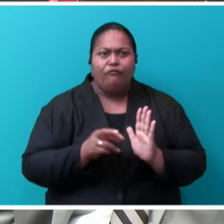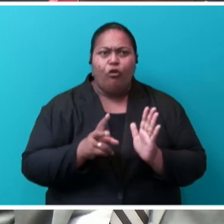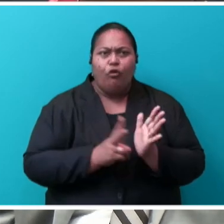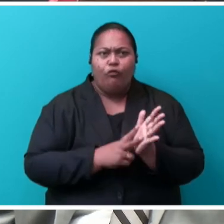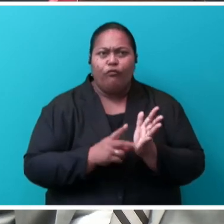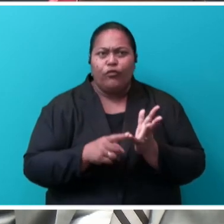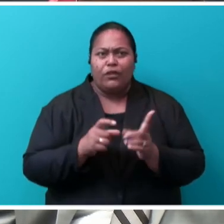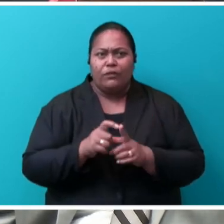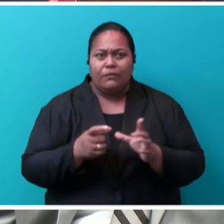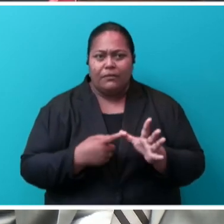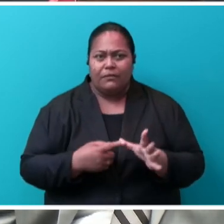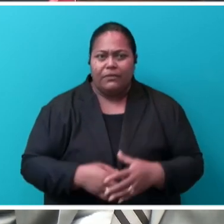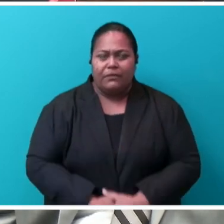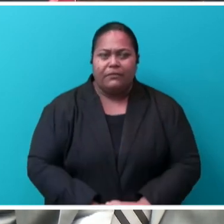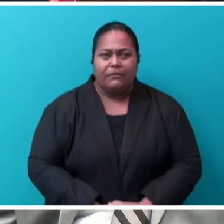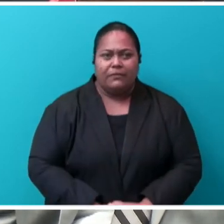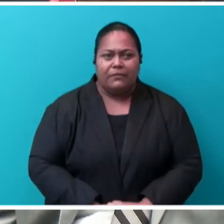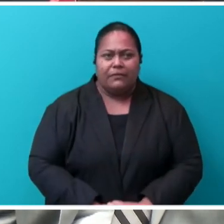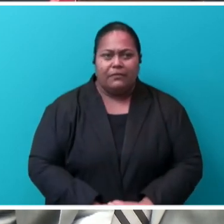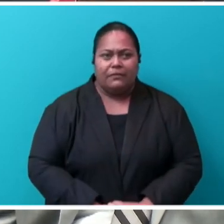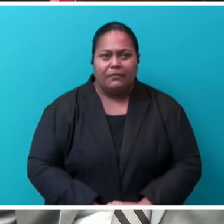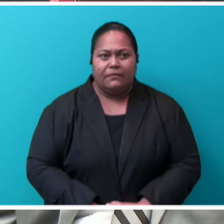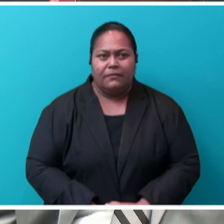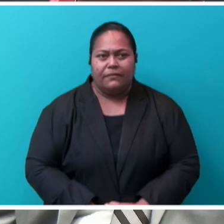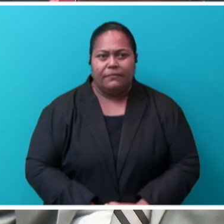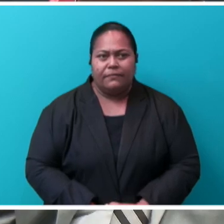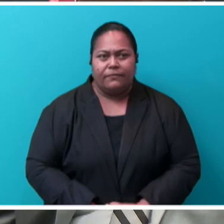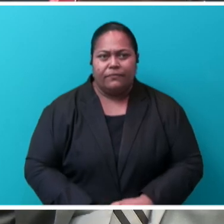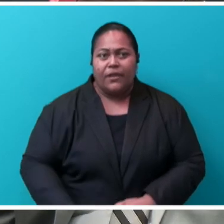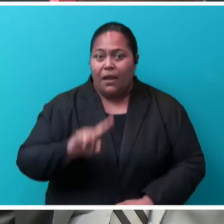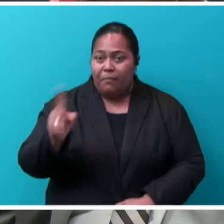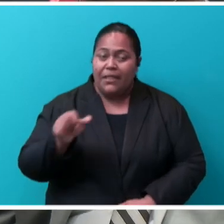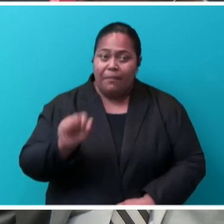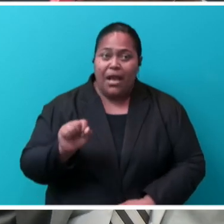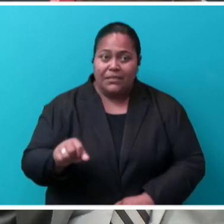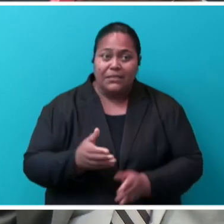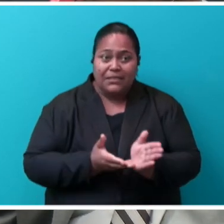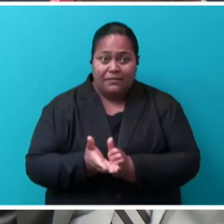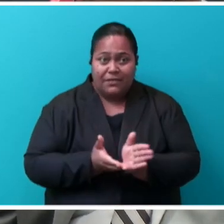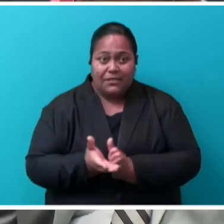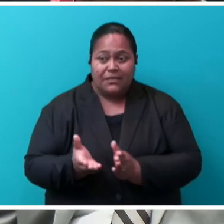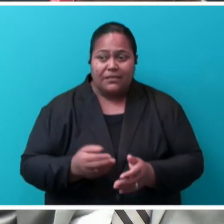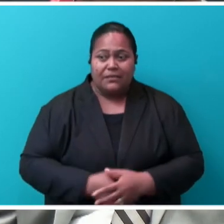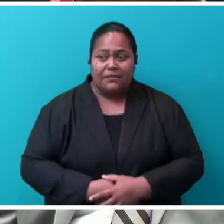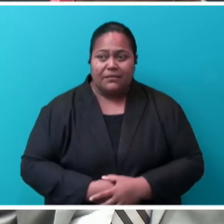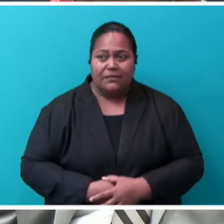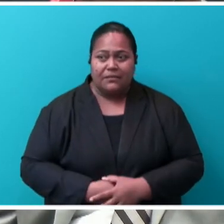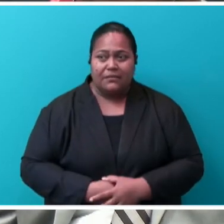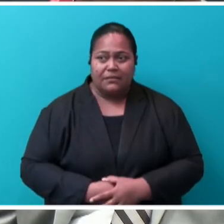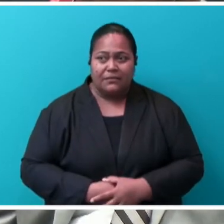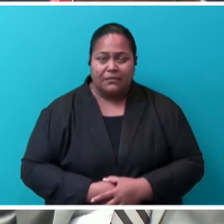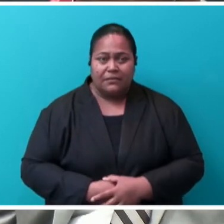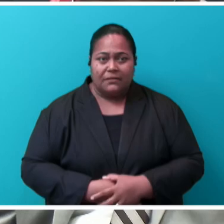carrier operating from Vuda. Unfortunately, the irregular bus services can be attributed